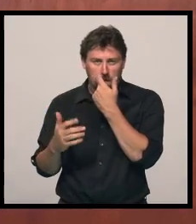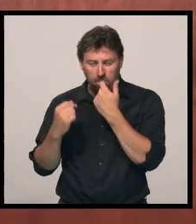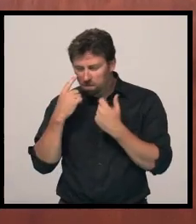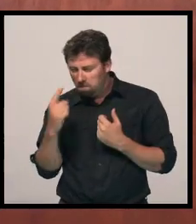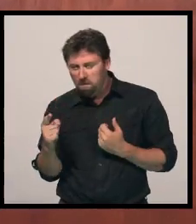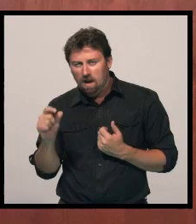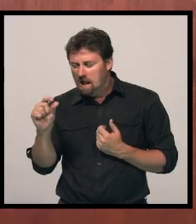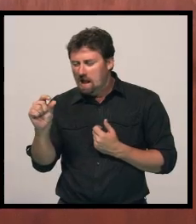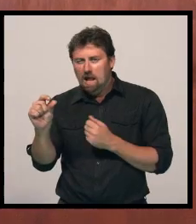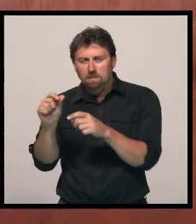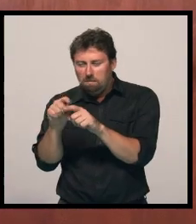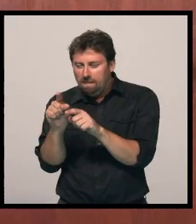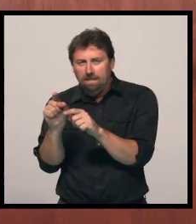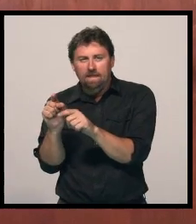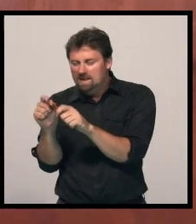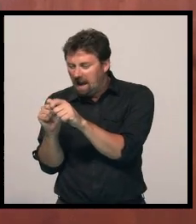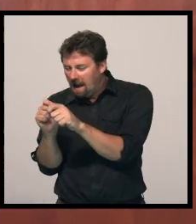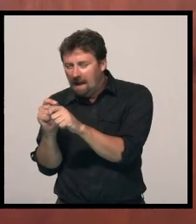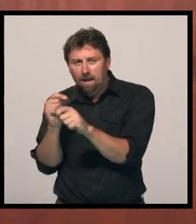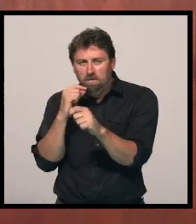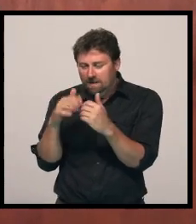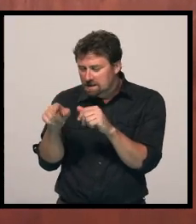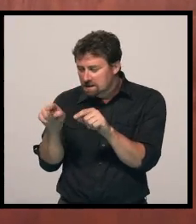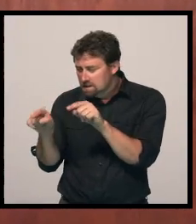out, I'll get rid of that by